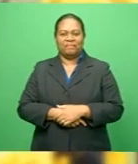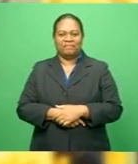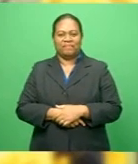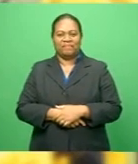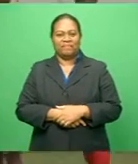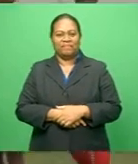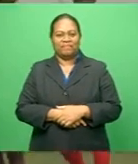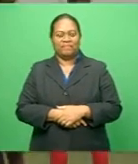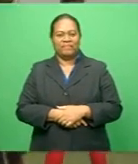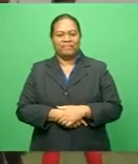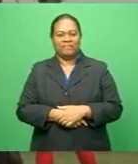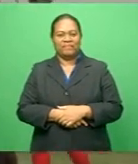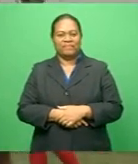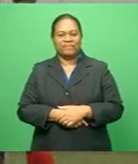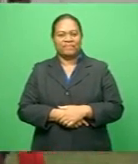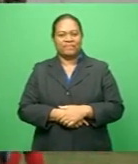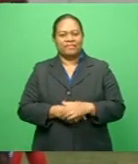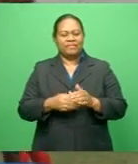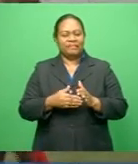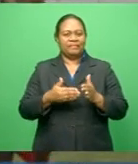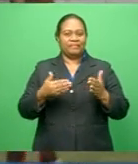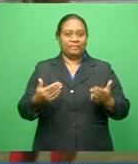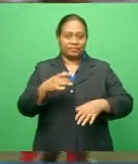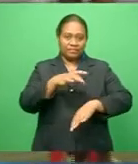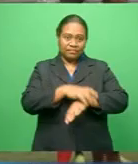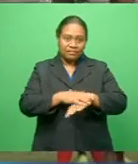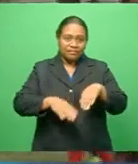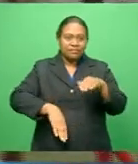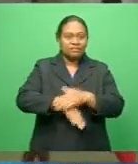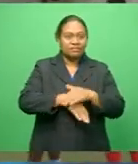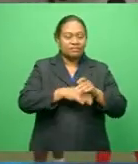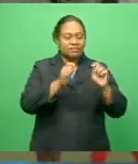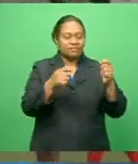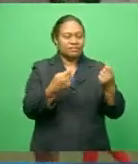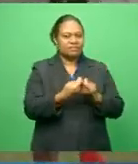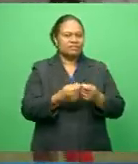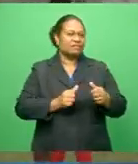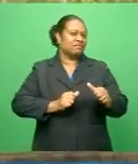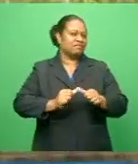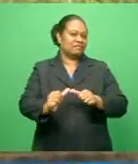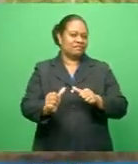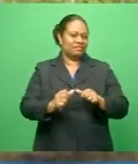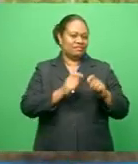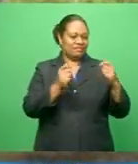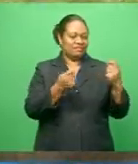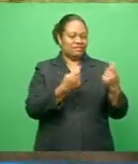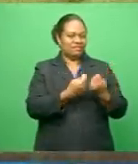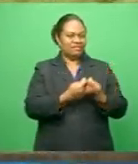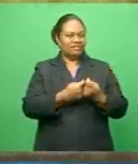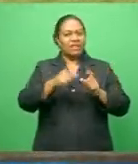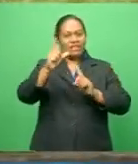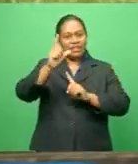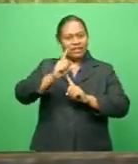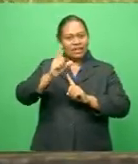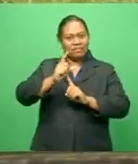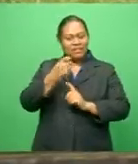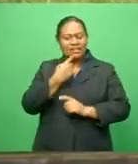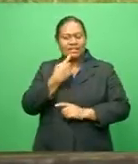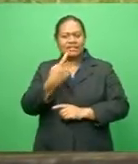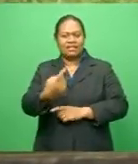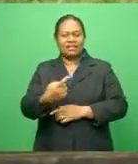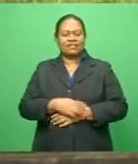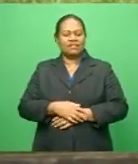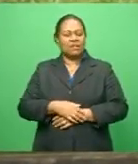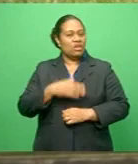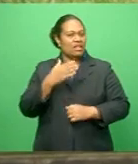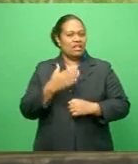report. On paper, the police football team looks a better side, but Captain Aquila Matesuva says they will